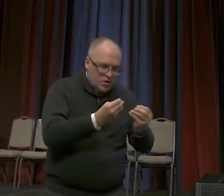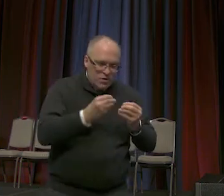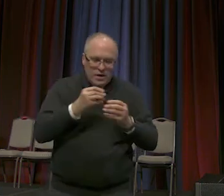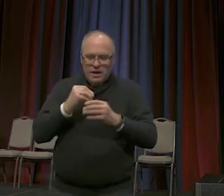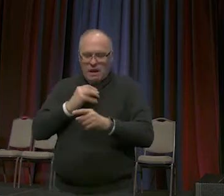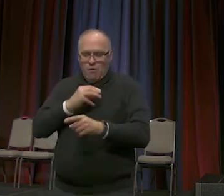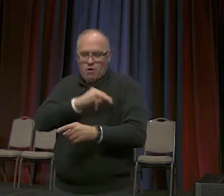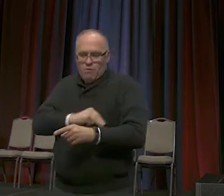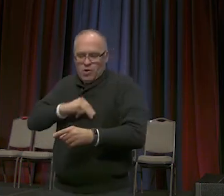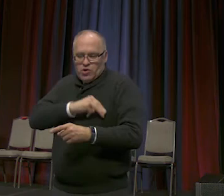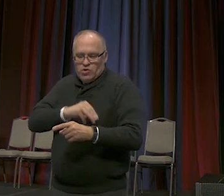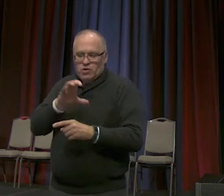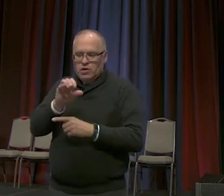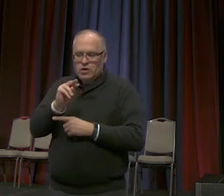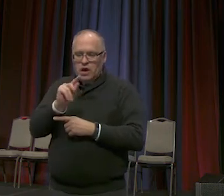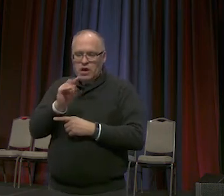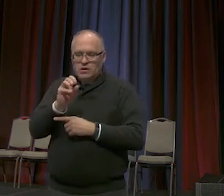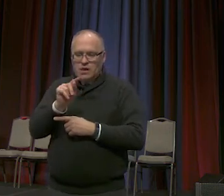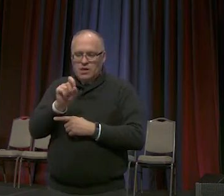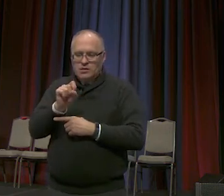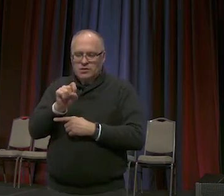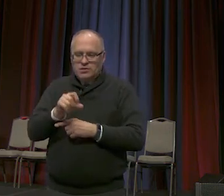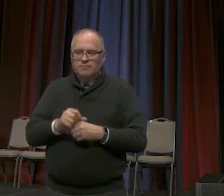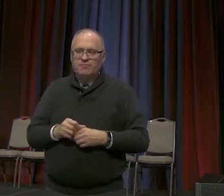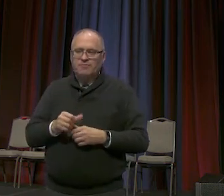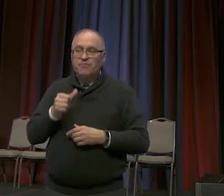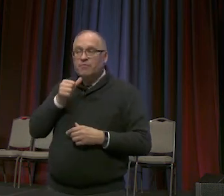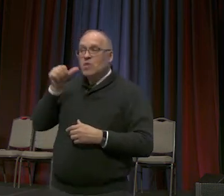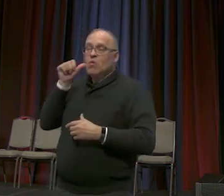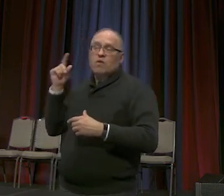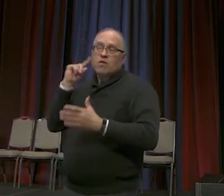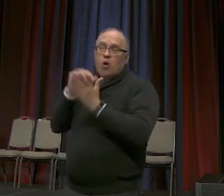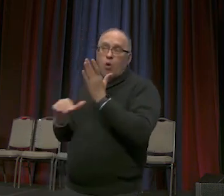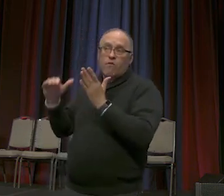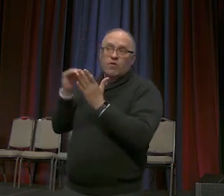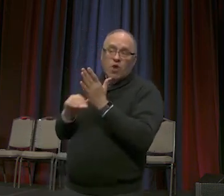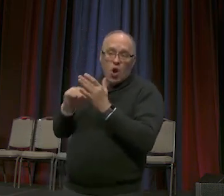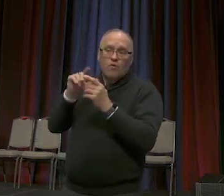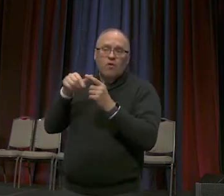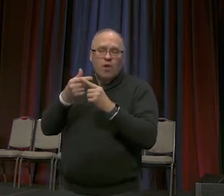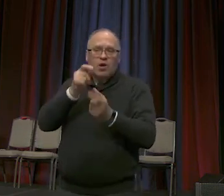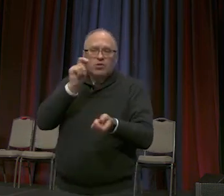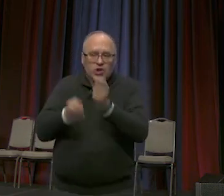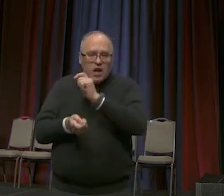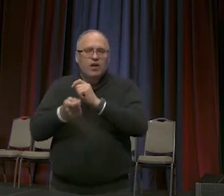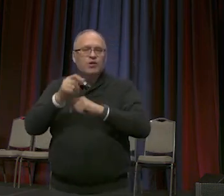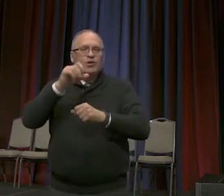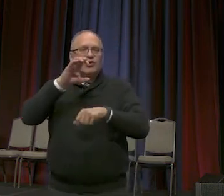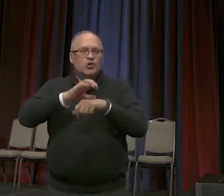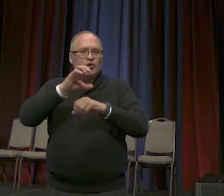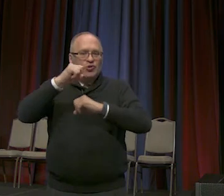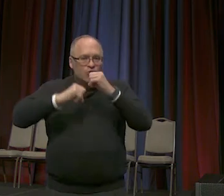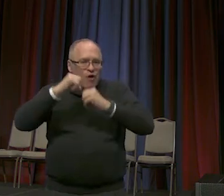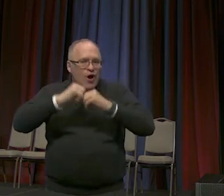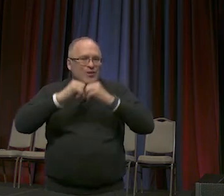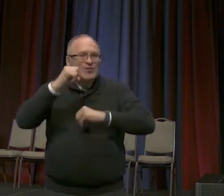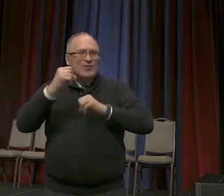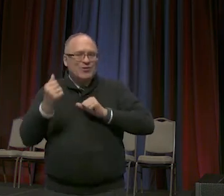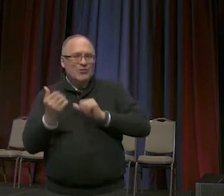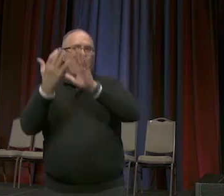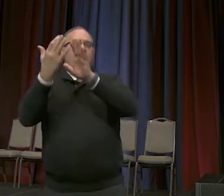contexts. We heard over and over again yesterday a desire to restructure the church to address our 21st century